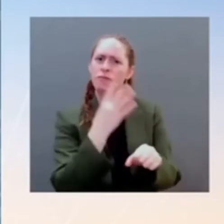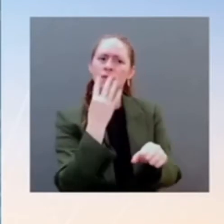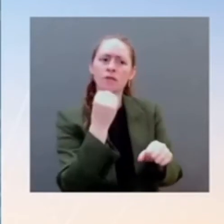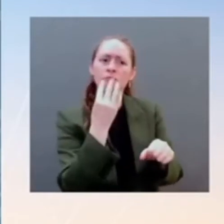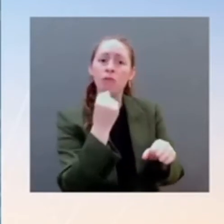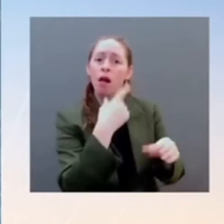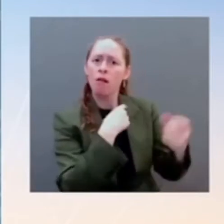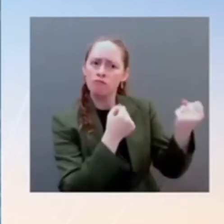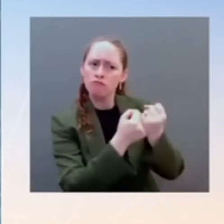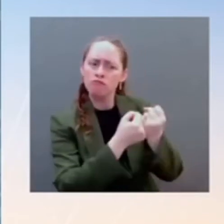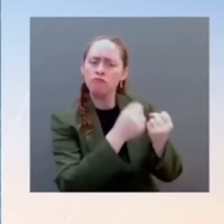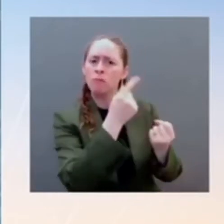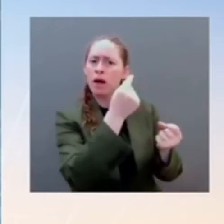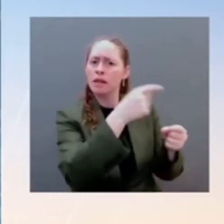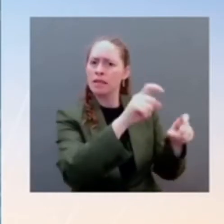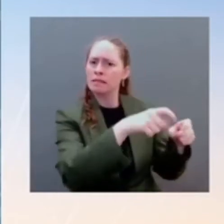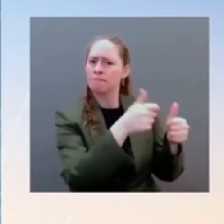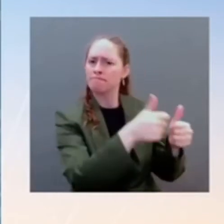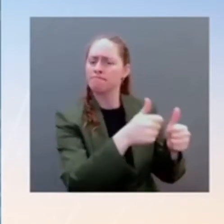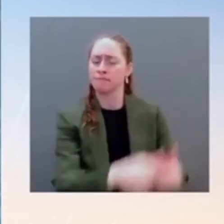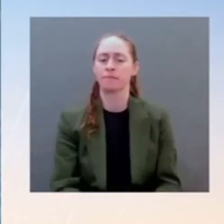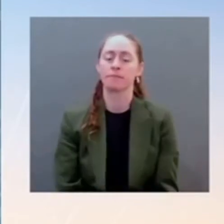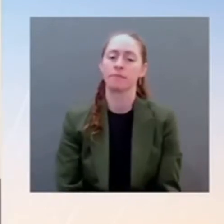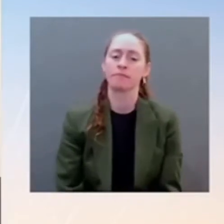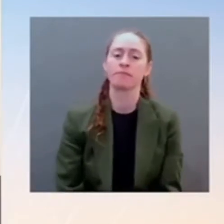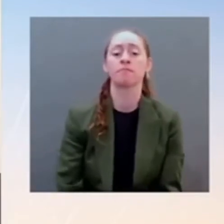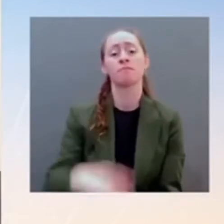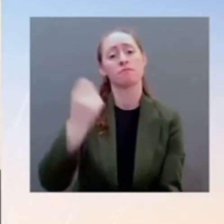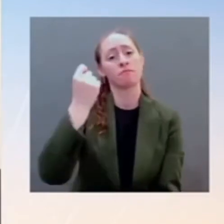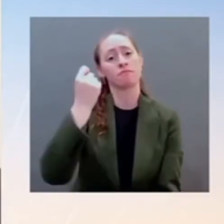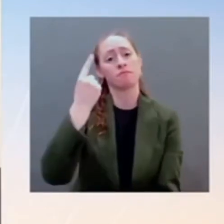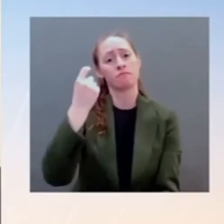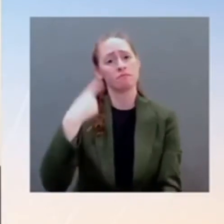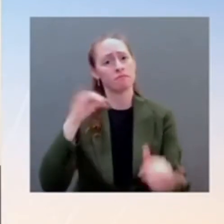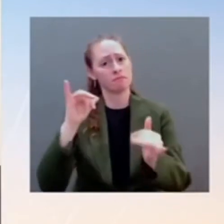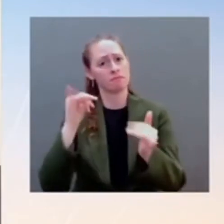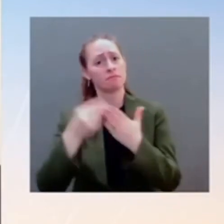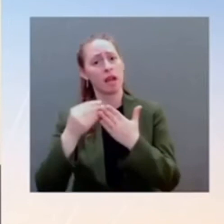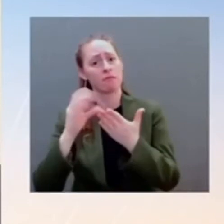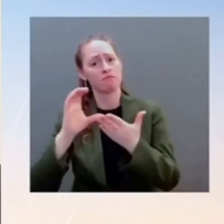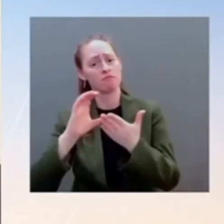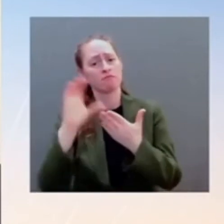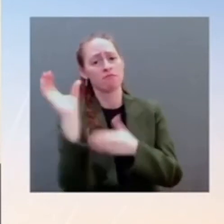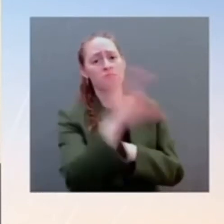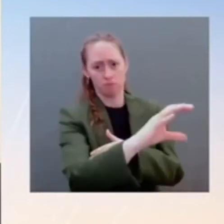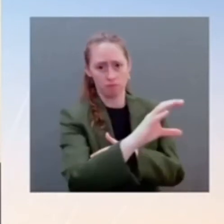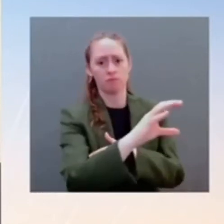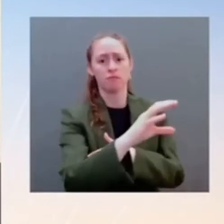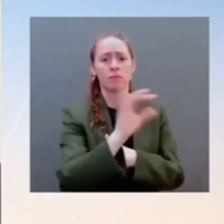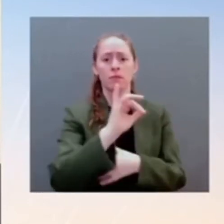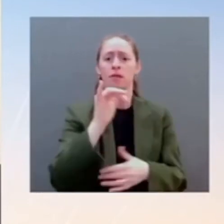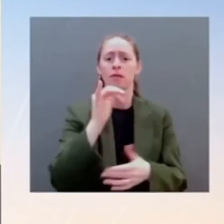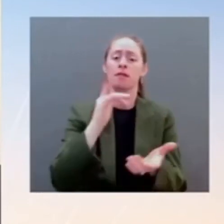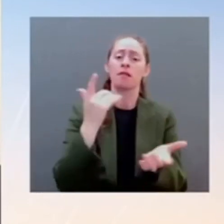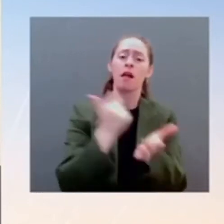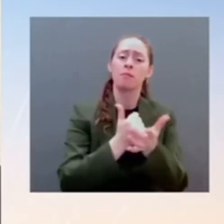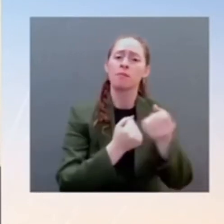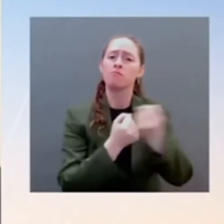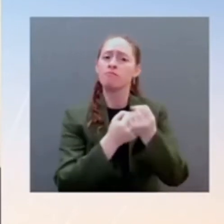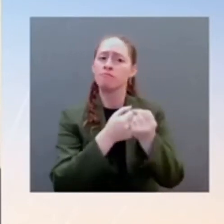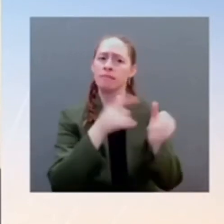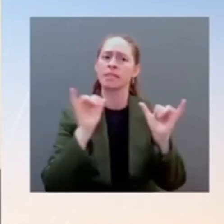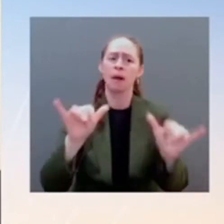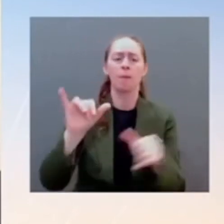Israel's Iron Dome system. Okay, the follow-up is, in view of continued Palestinian violence against innocent civilians, is the